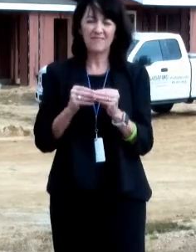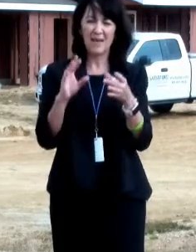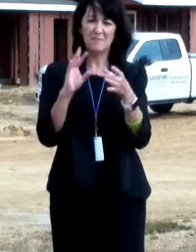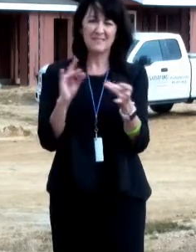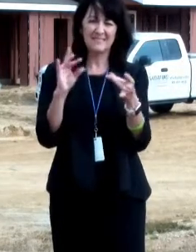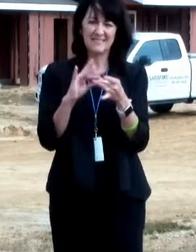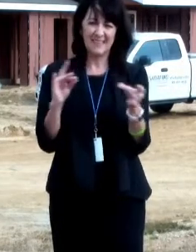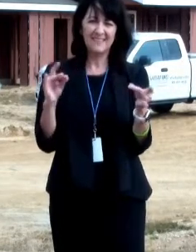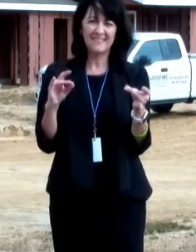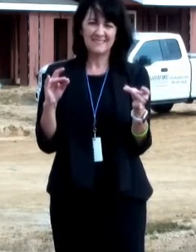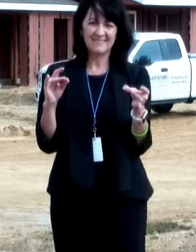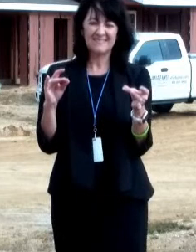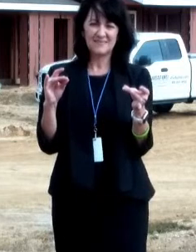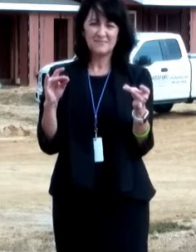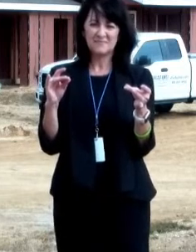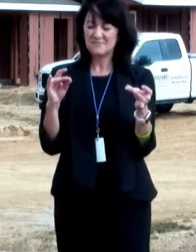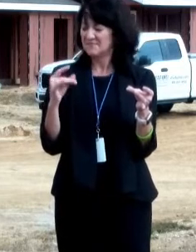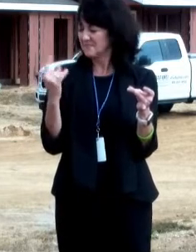like this: